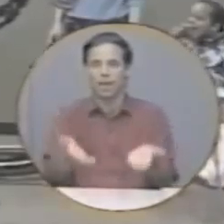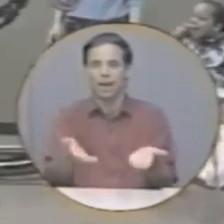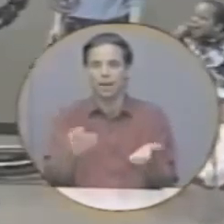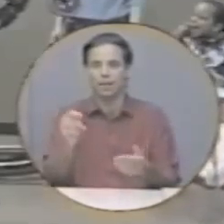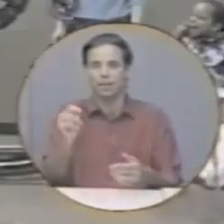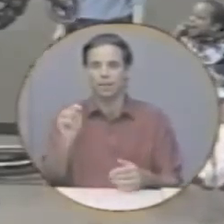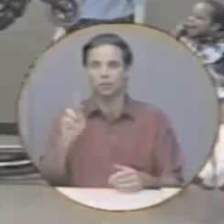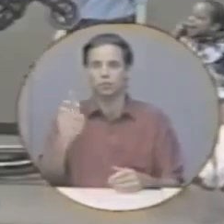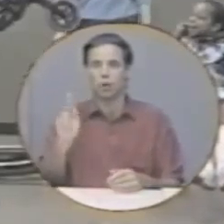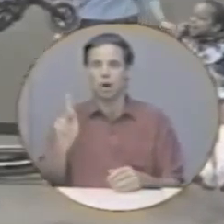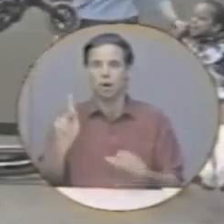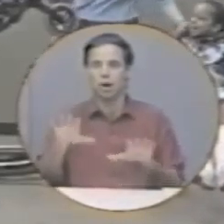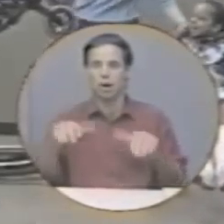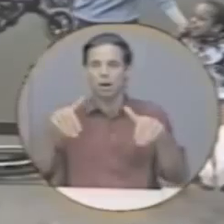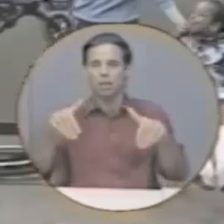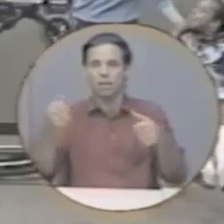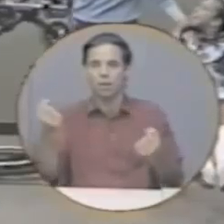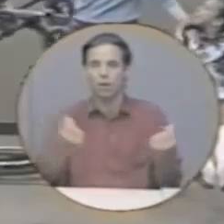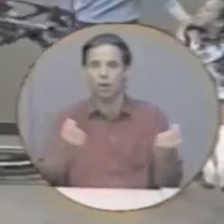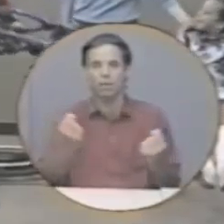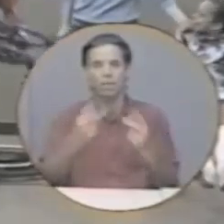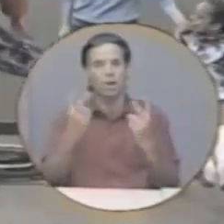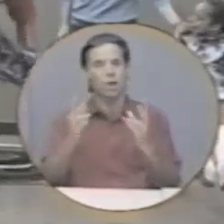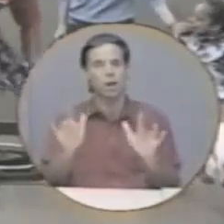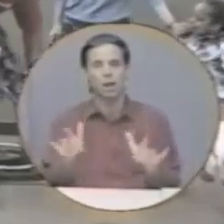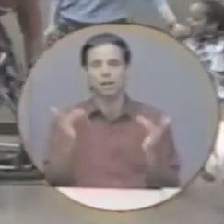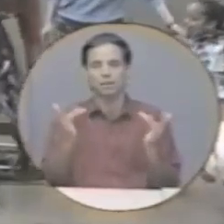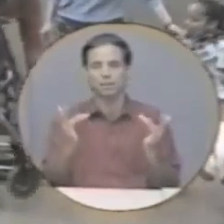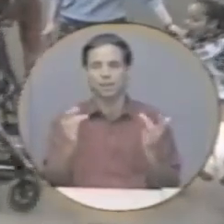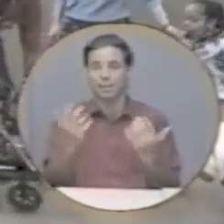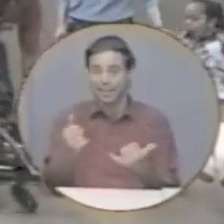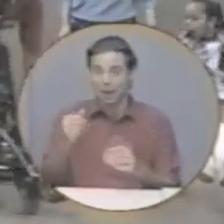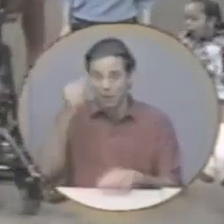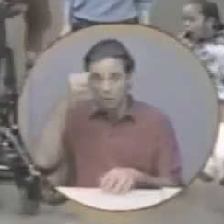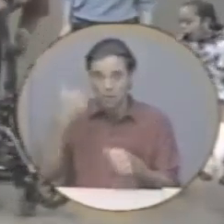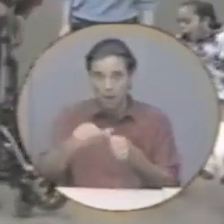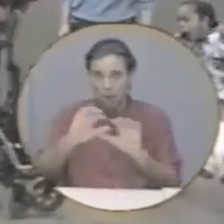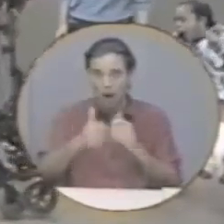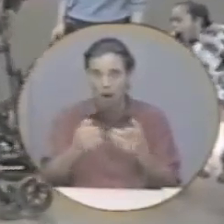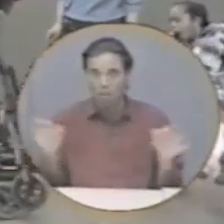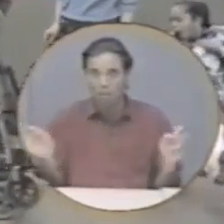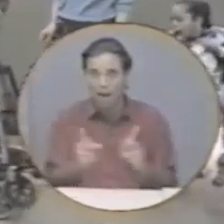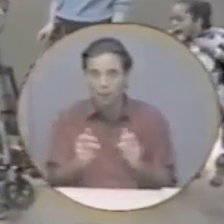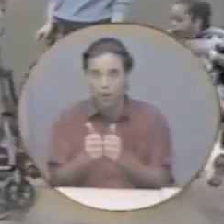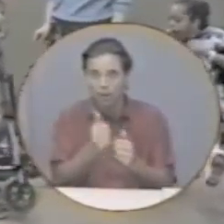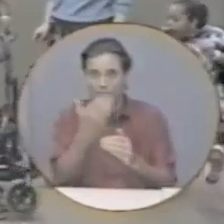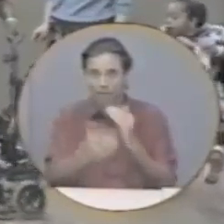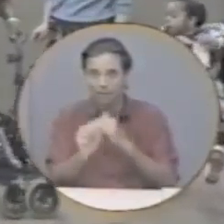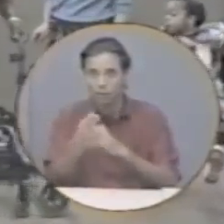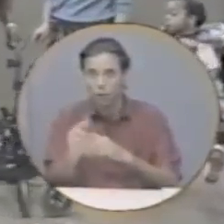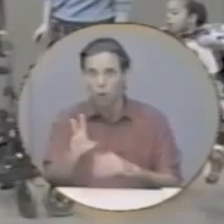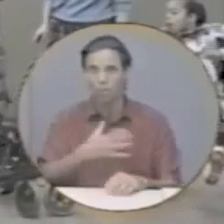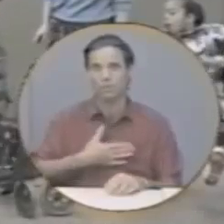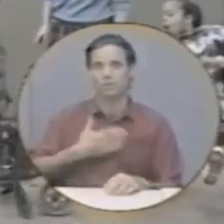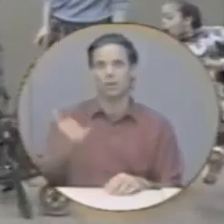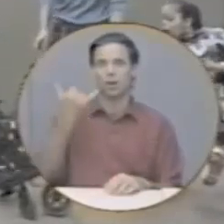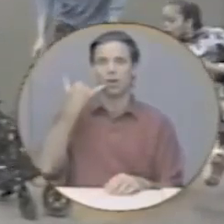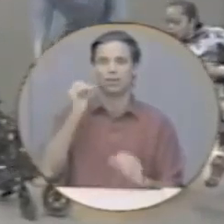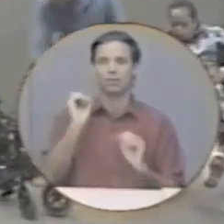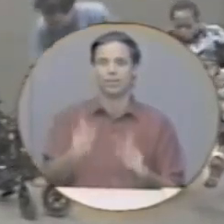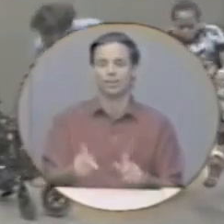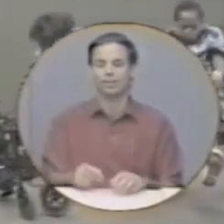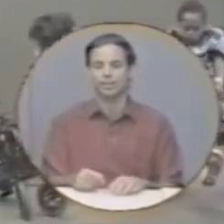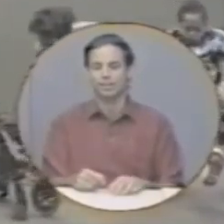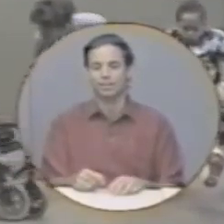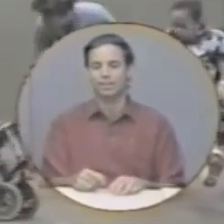it's very light. Okay, now if anybody can remember how to put this back together at the end of the show, please call us. Yes.